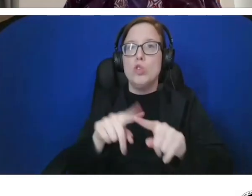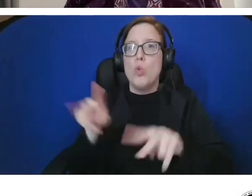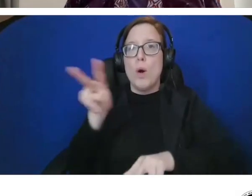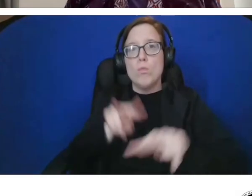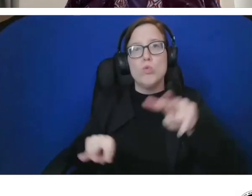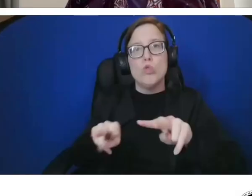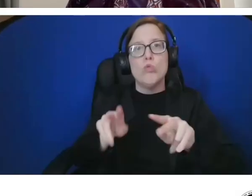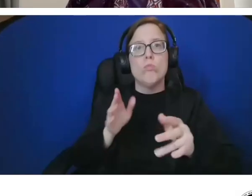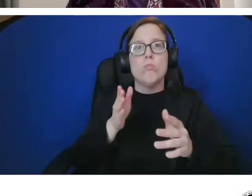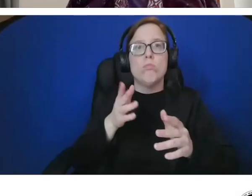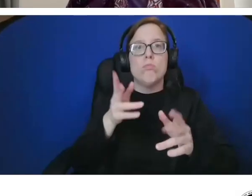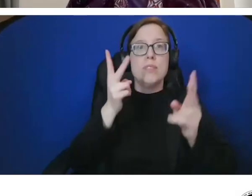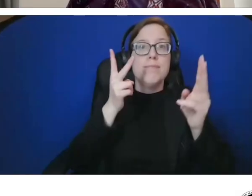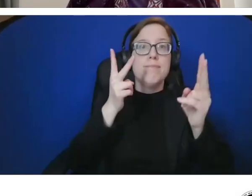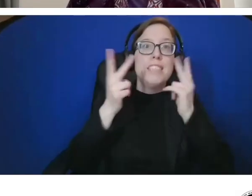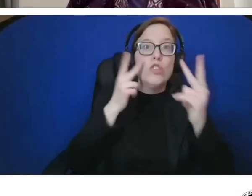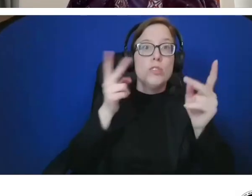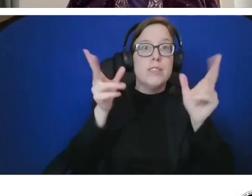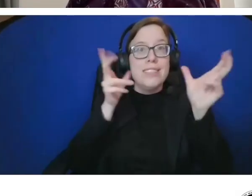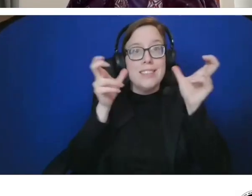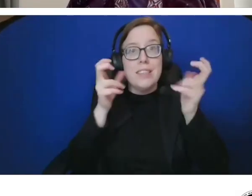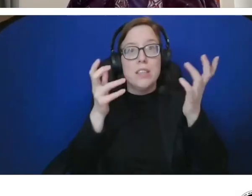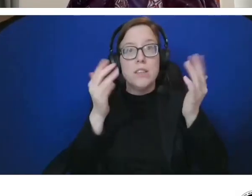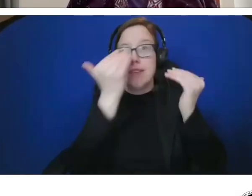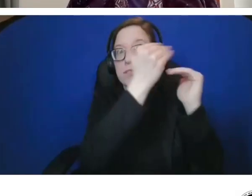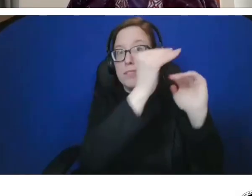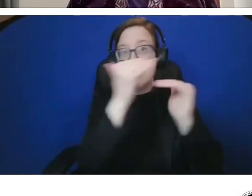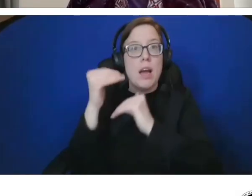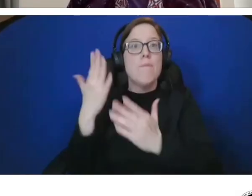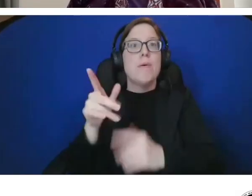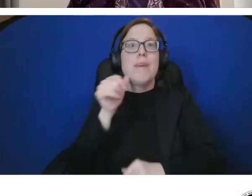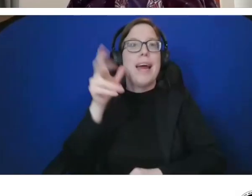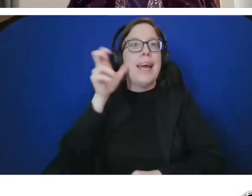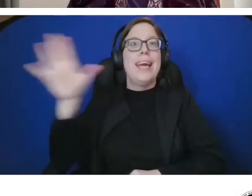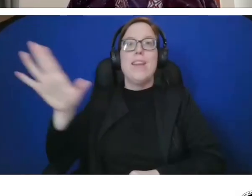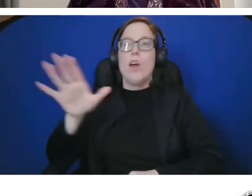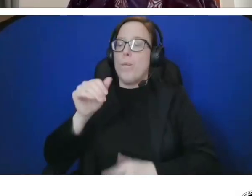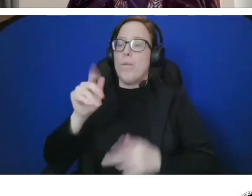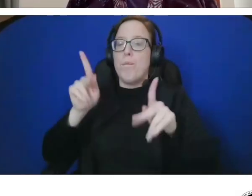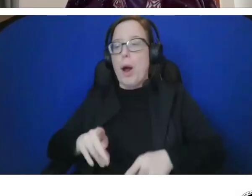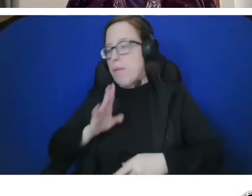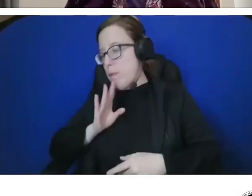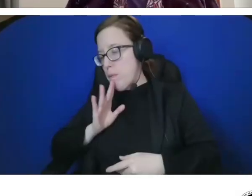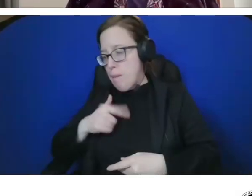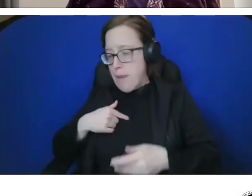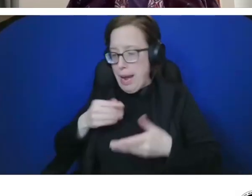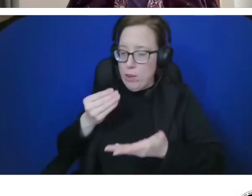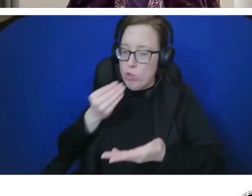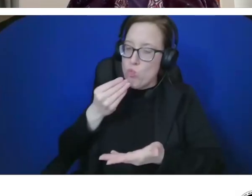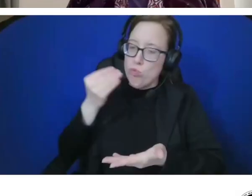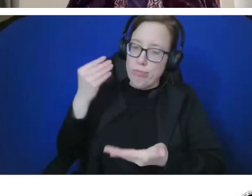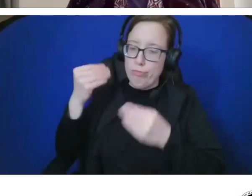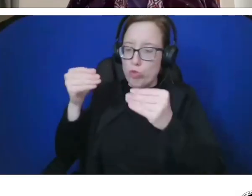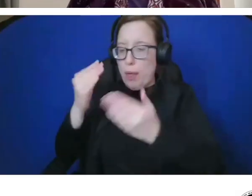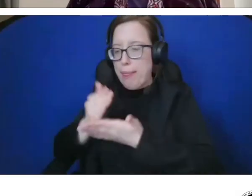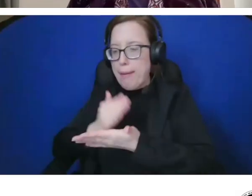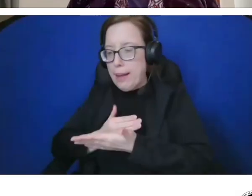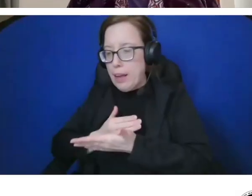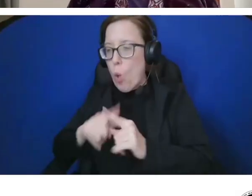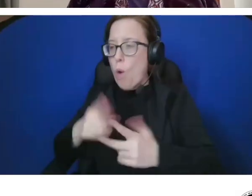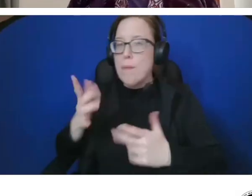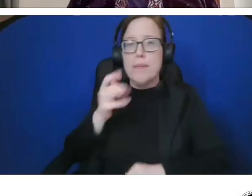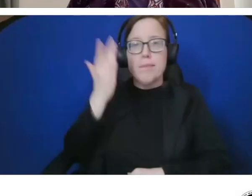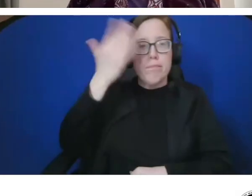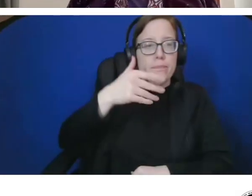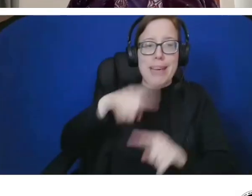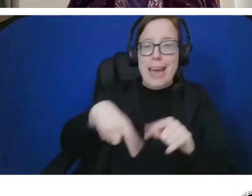to observe this through your vision and through your hearing. So you might not hear people muttering about their grocery list, or you might not see what they're